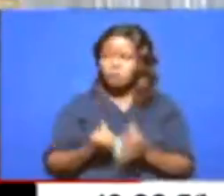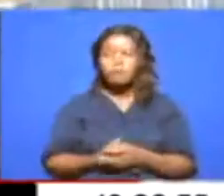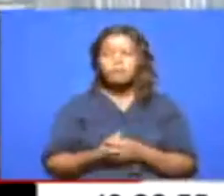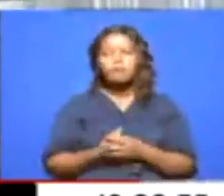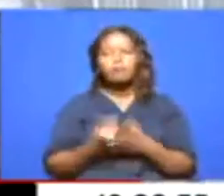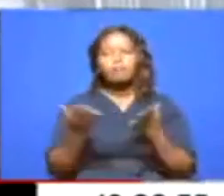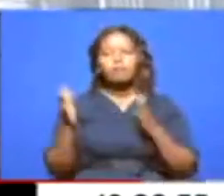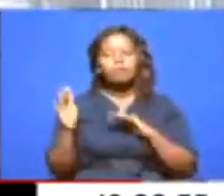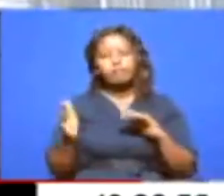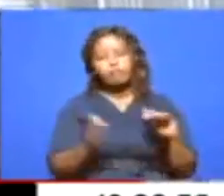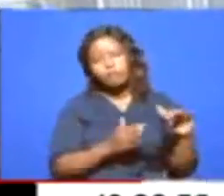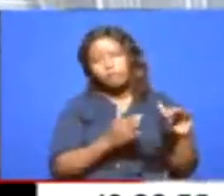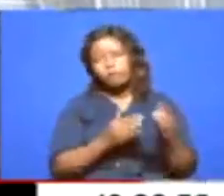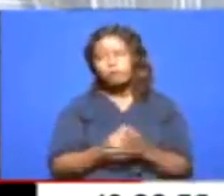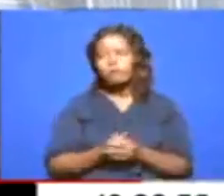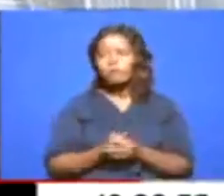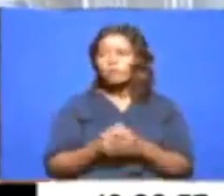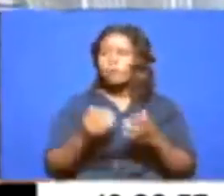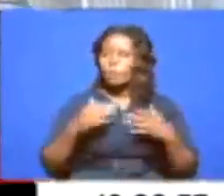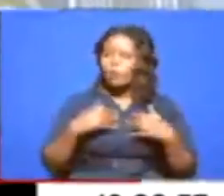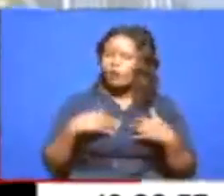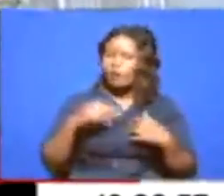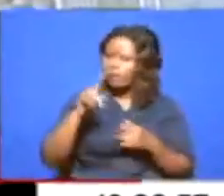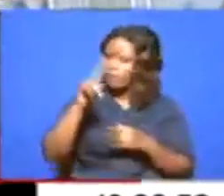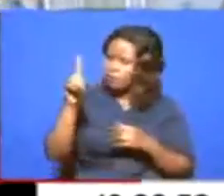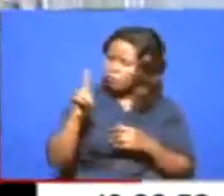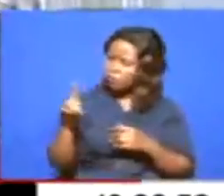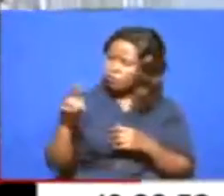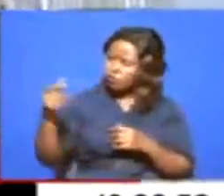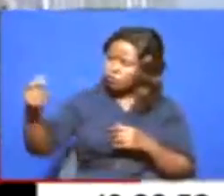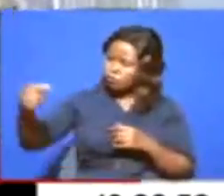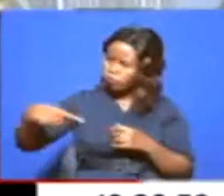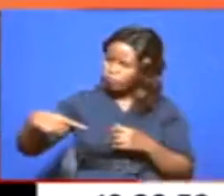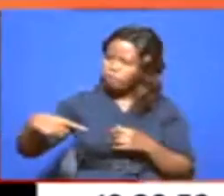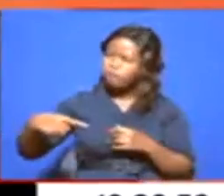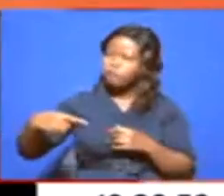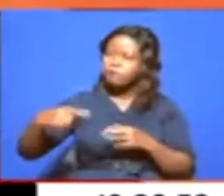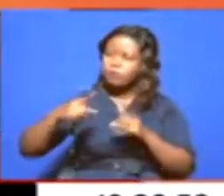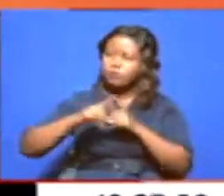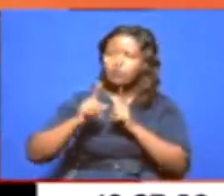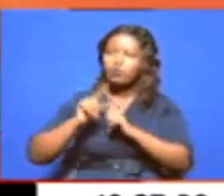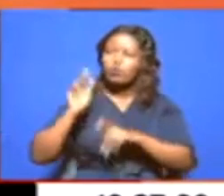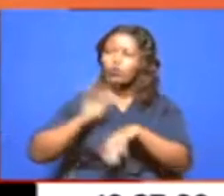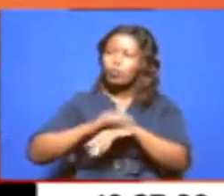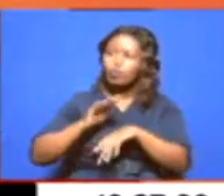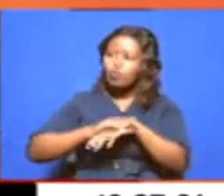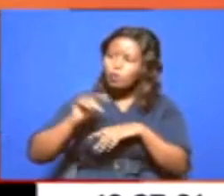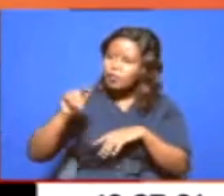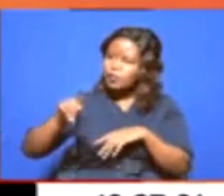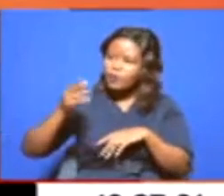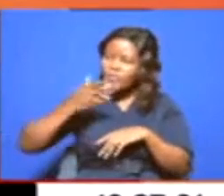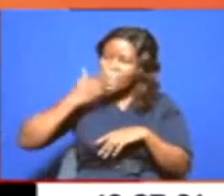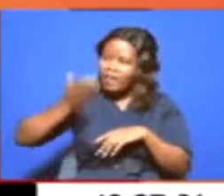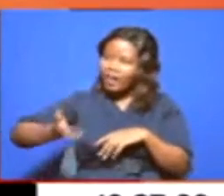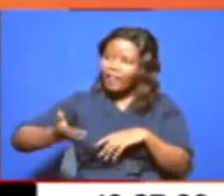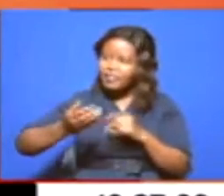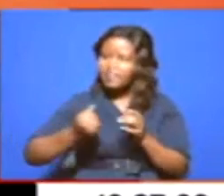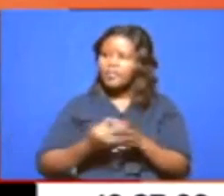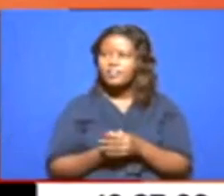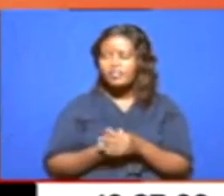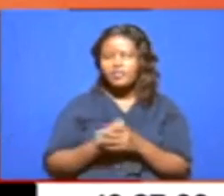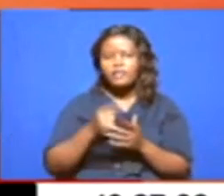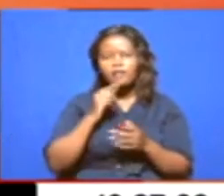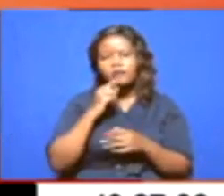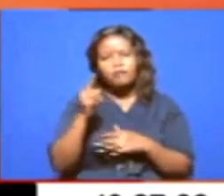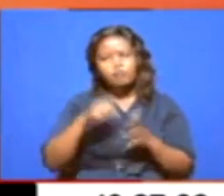to something. There's a question that has come in here, and I think it would be good that it is answered. We've been asked, normally when we've